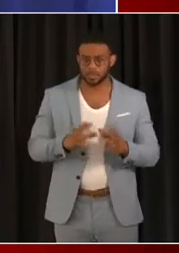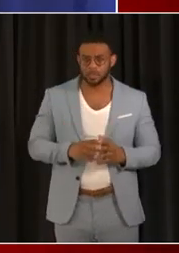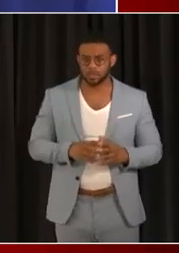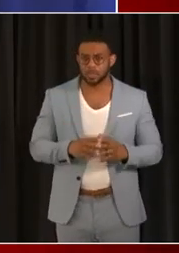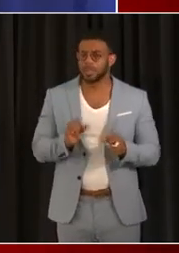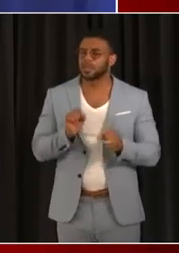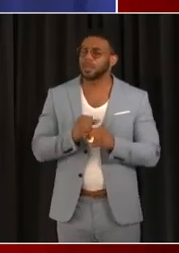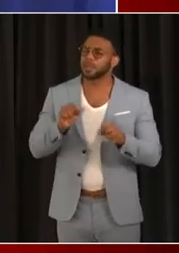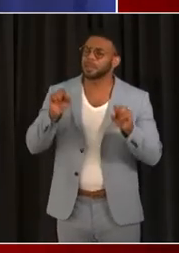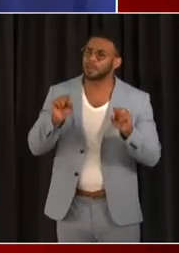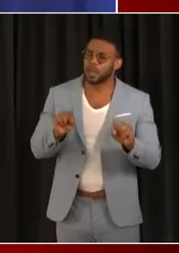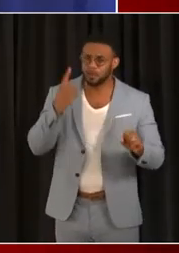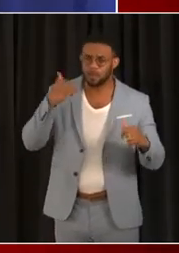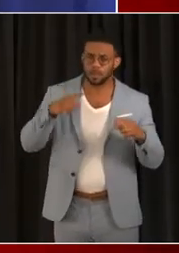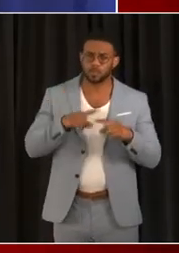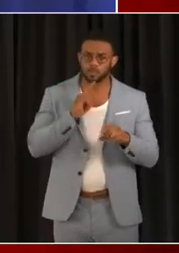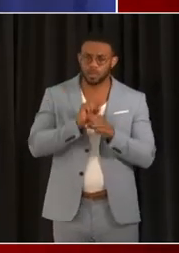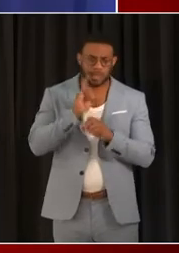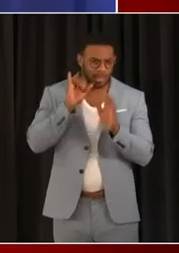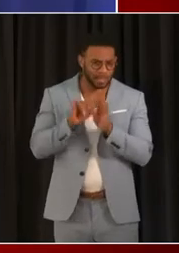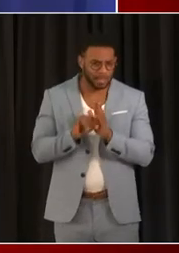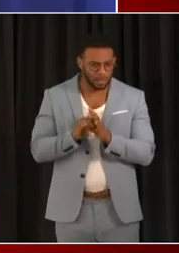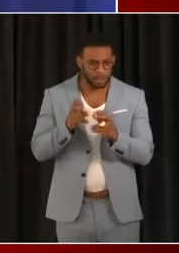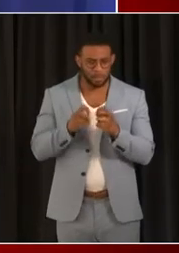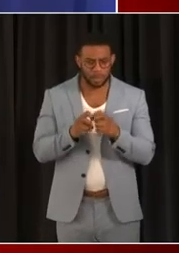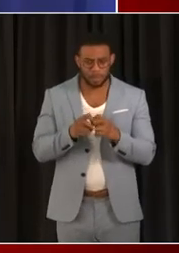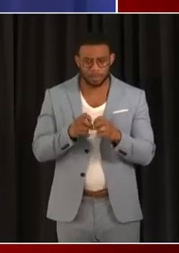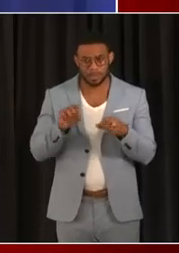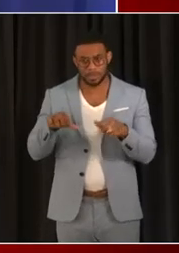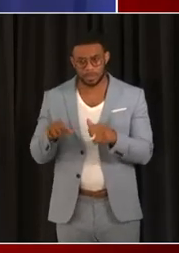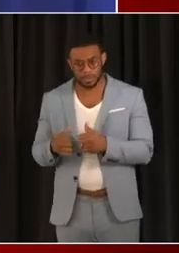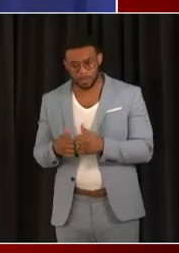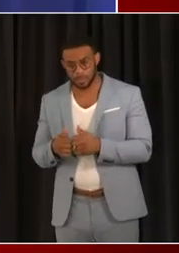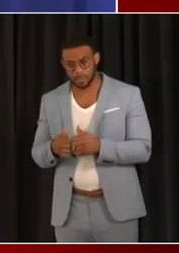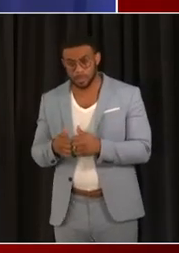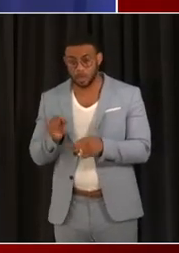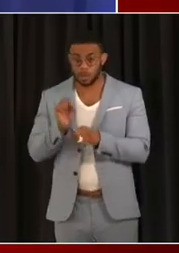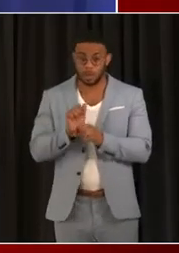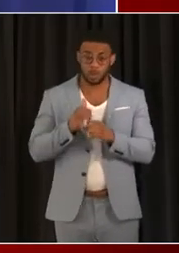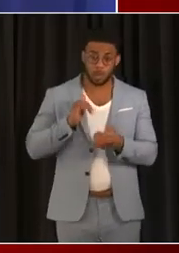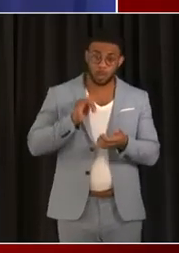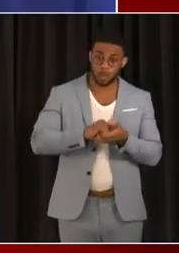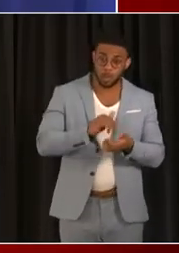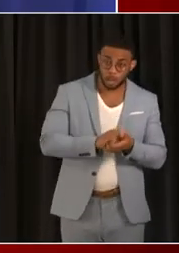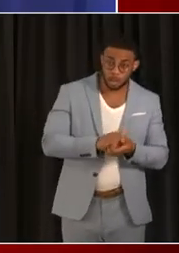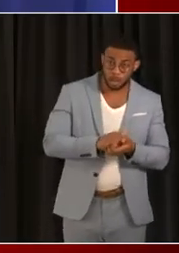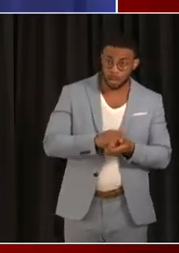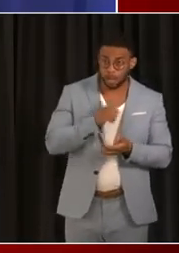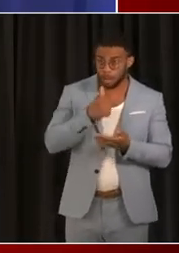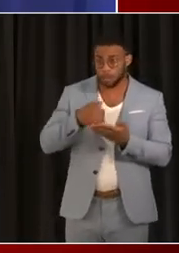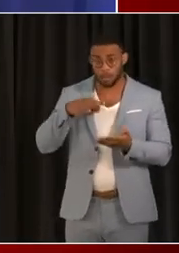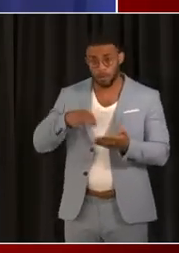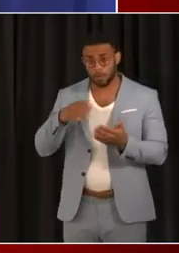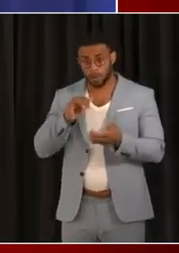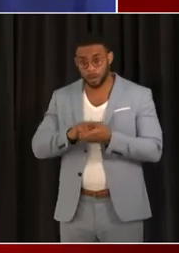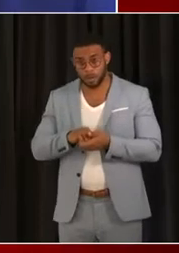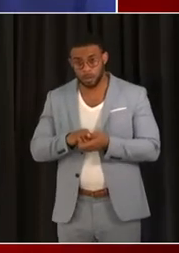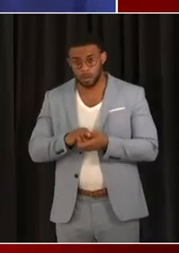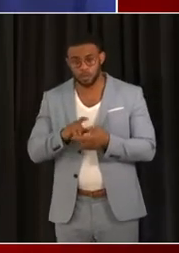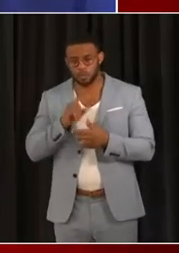issue is making it possible for us to really identify the problems, the challenges, working with our partners and nonprofit